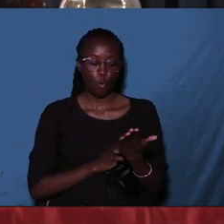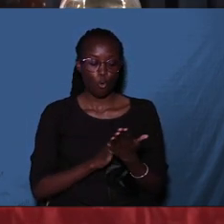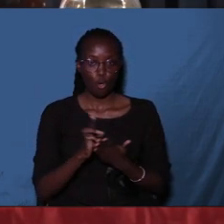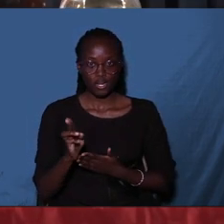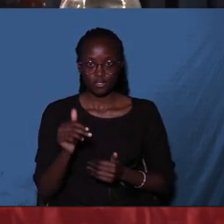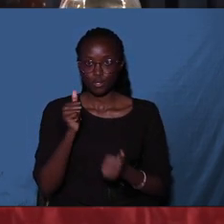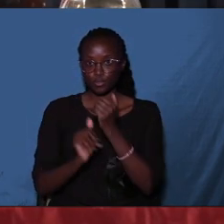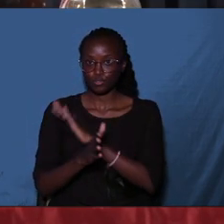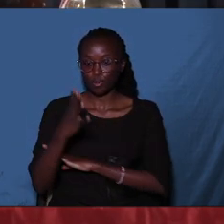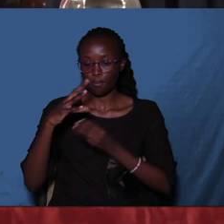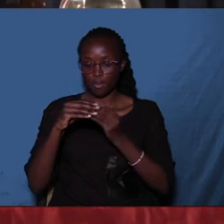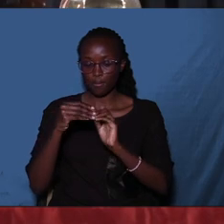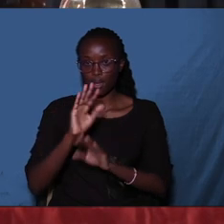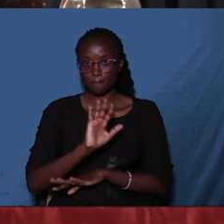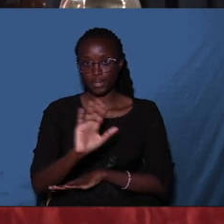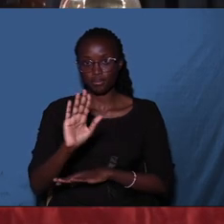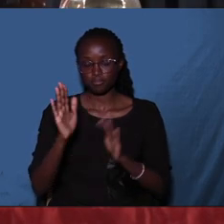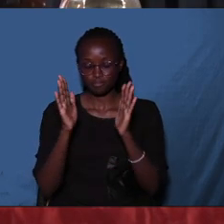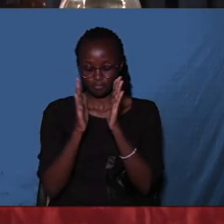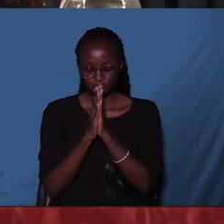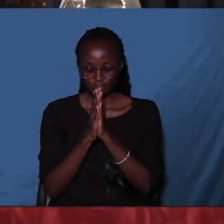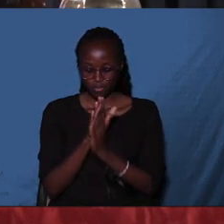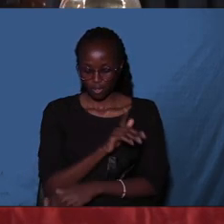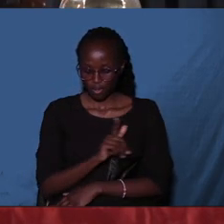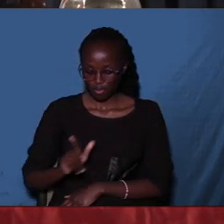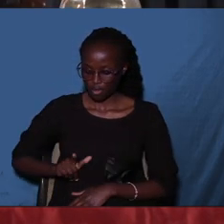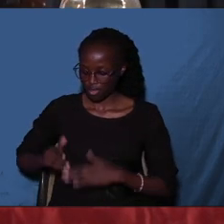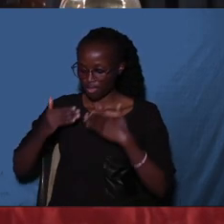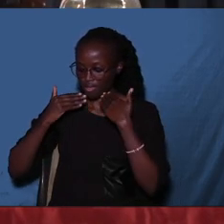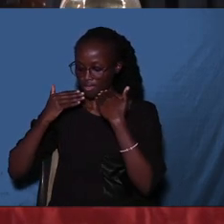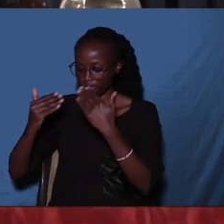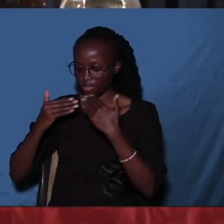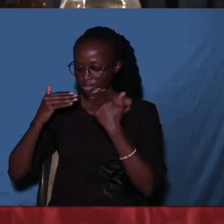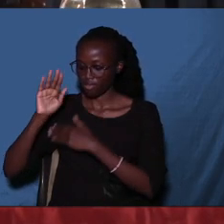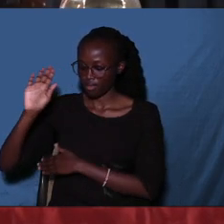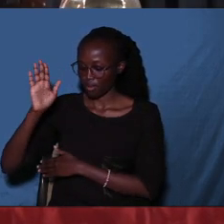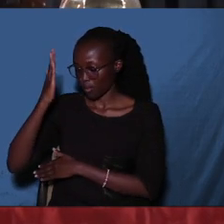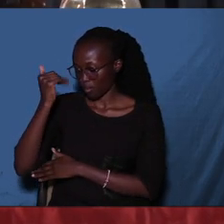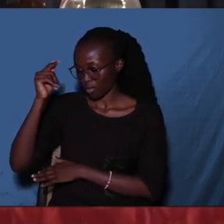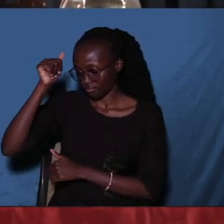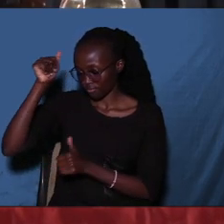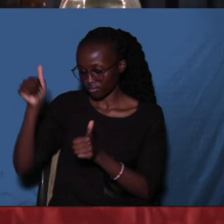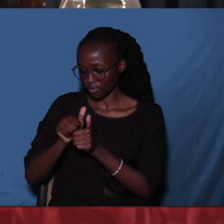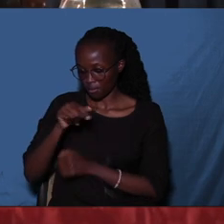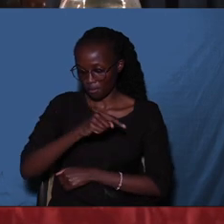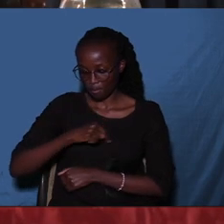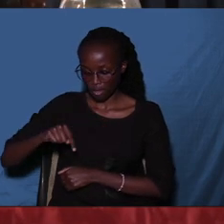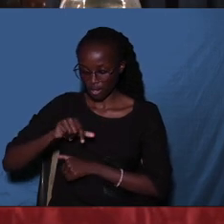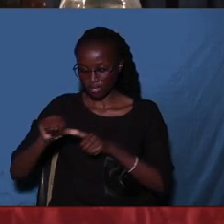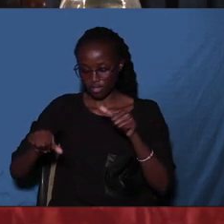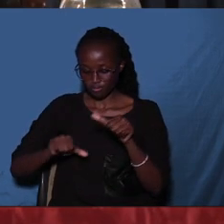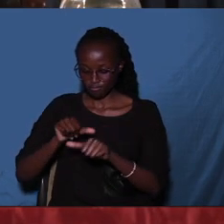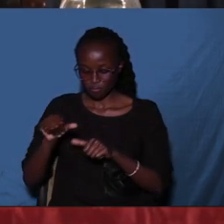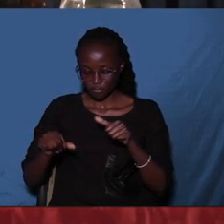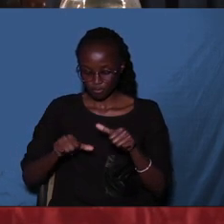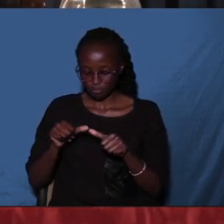be. Let us pray. We thank you once again, God, for reminding us, Lord, of duplicity, which is